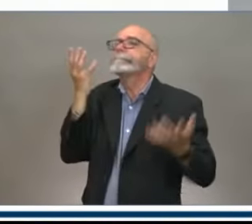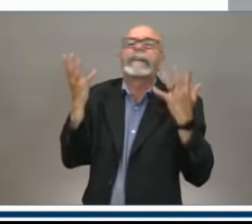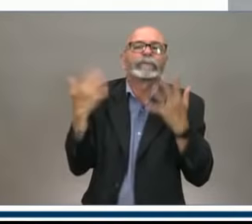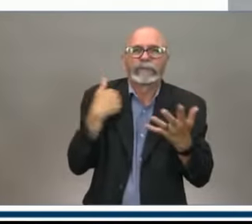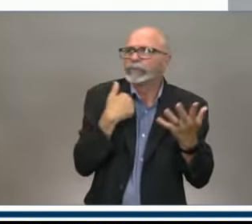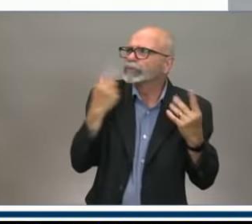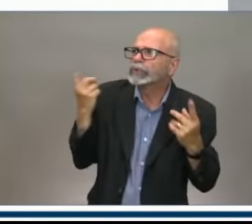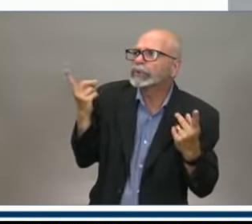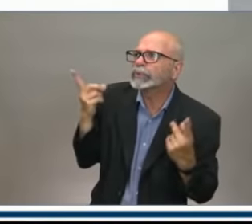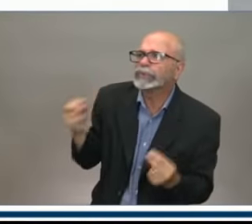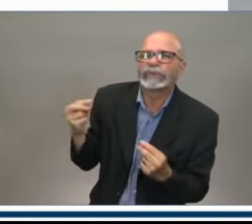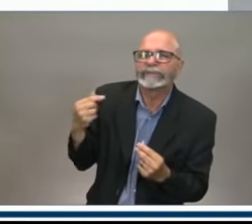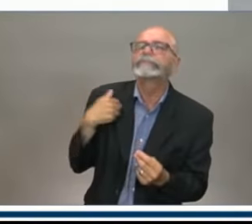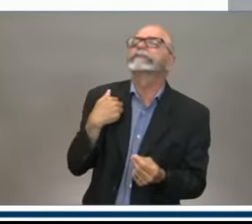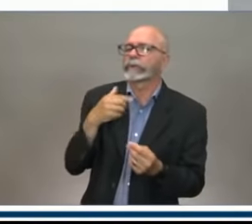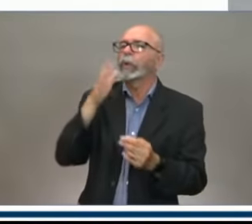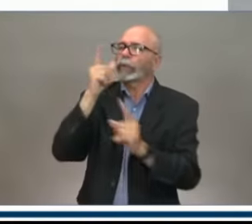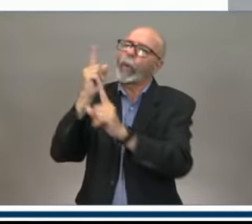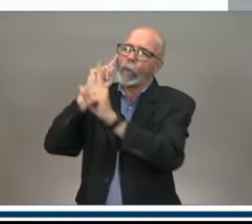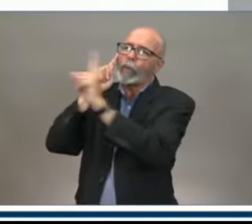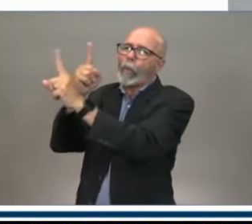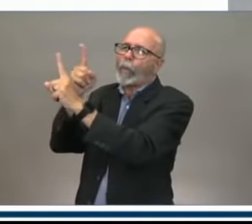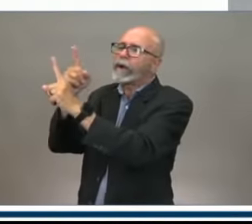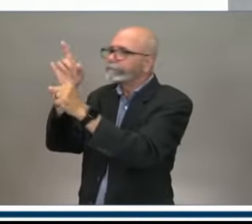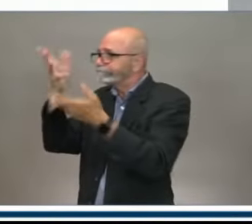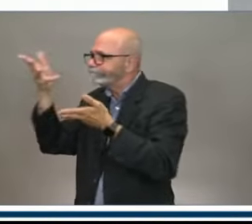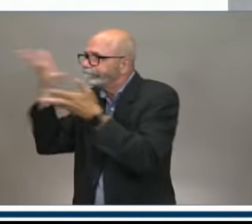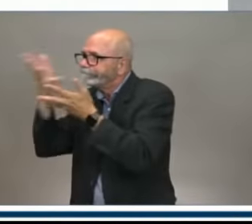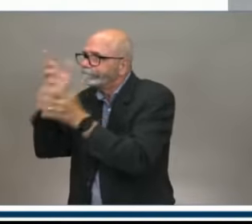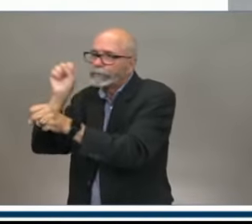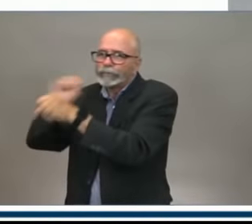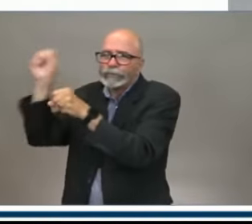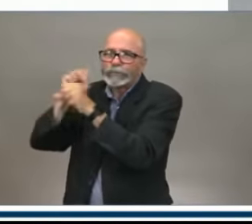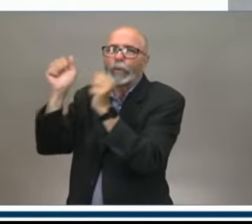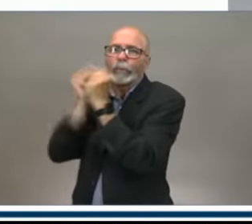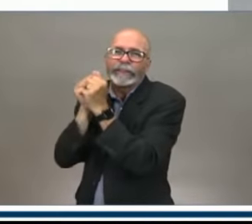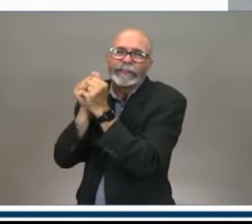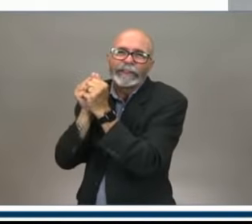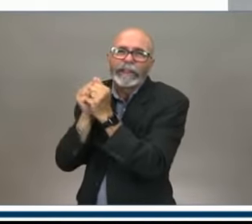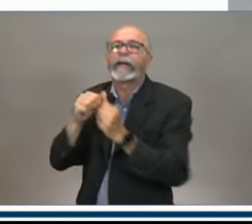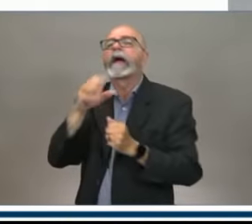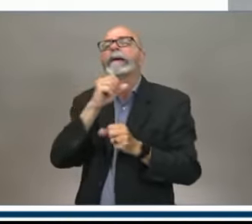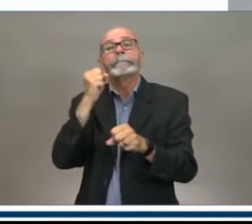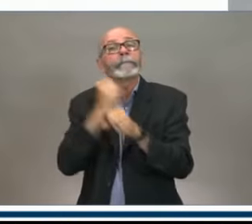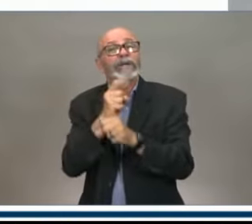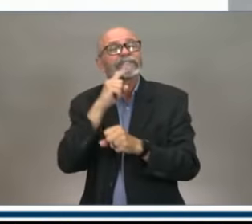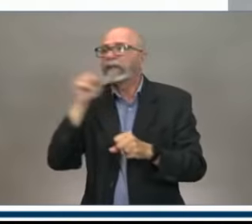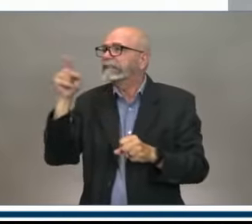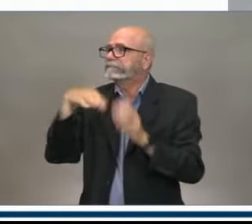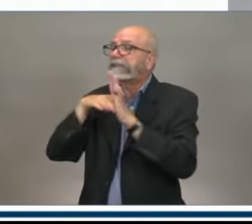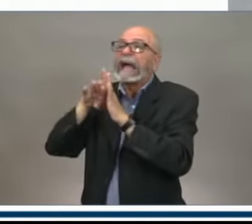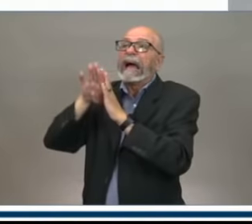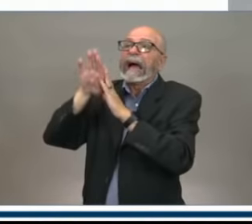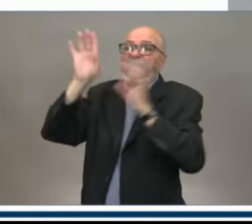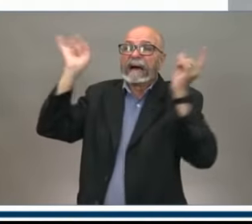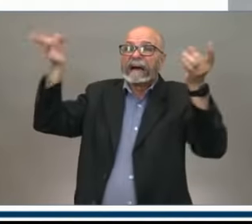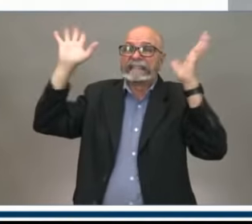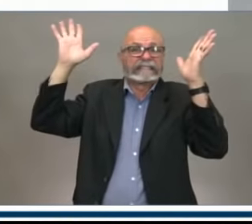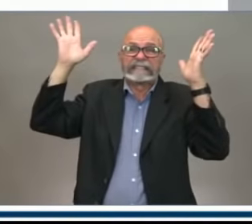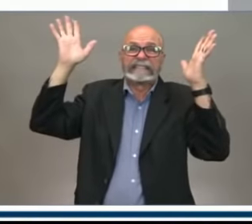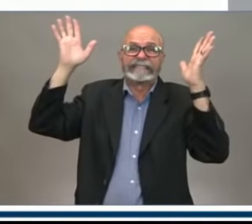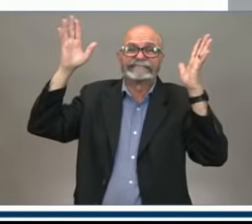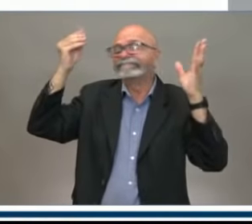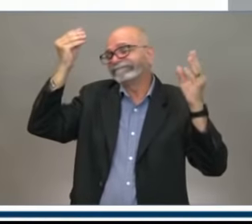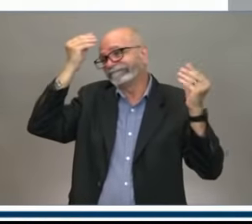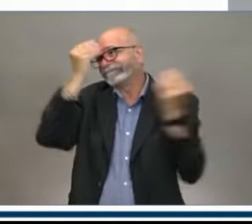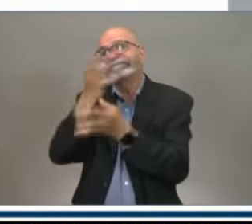we're working towards. But if we absolutely had a huge resurgence and had to go back like we did in March, I would be